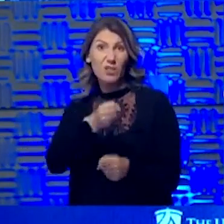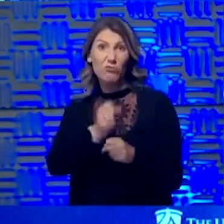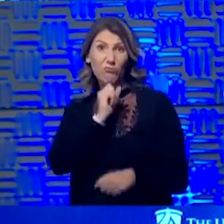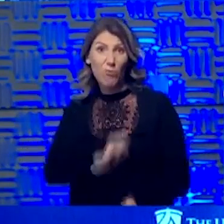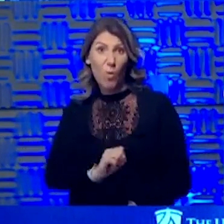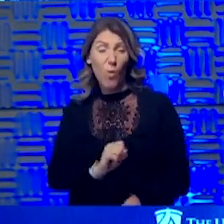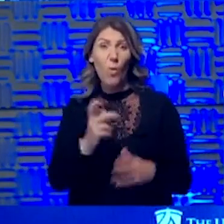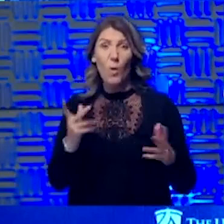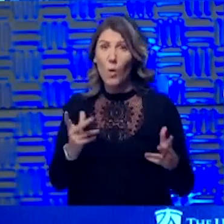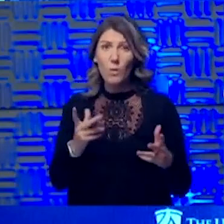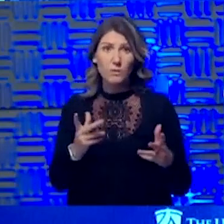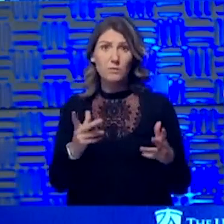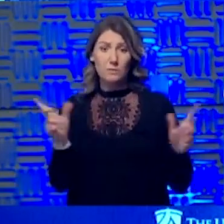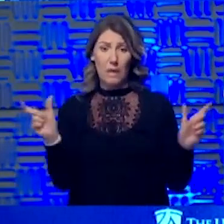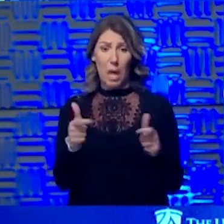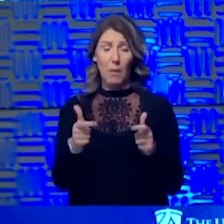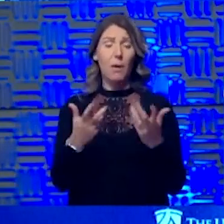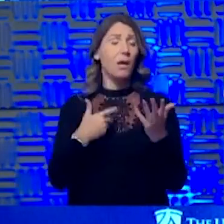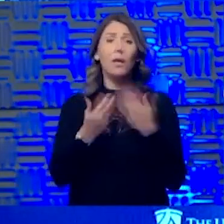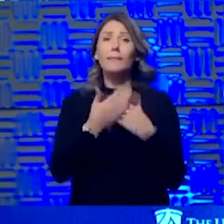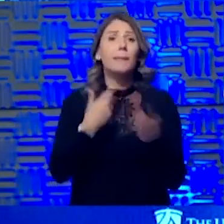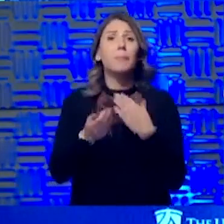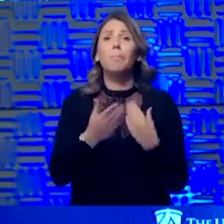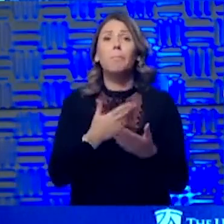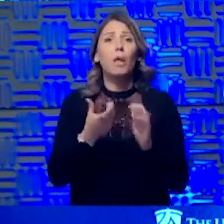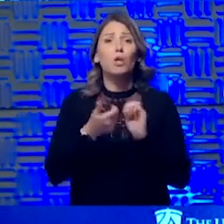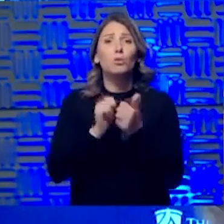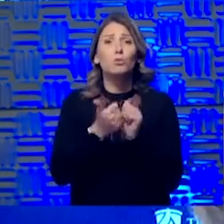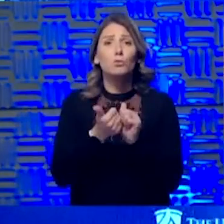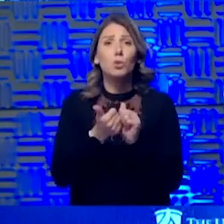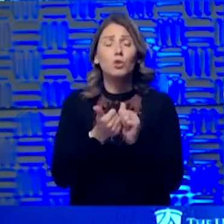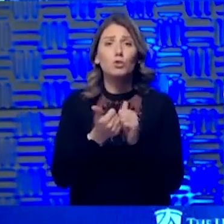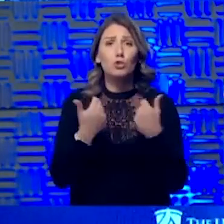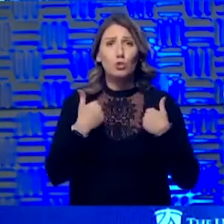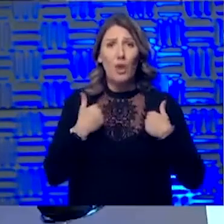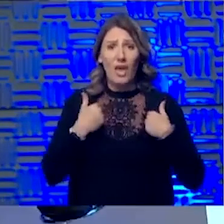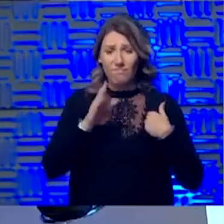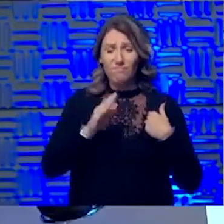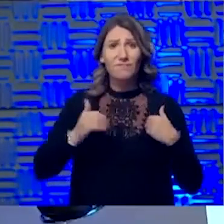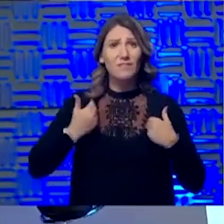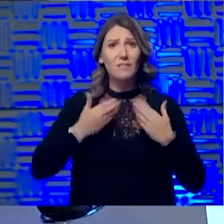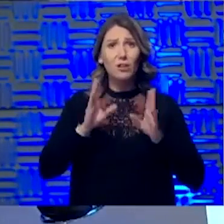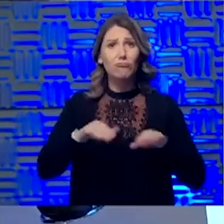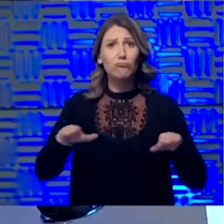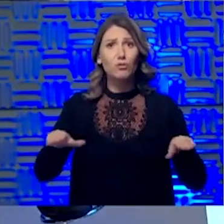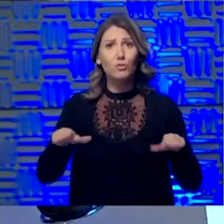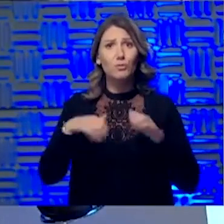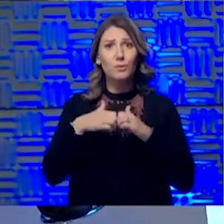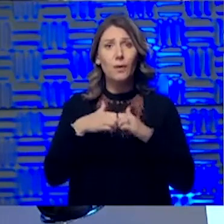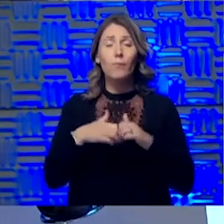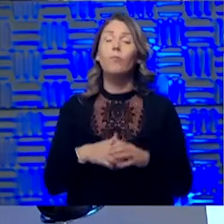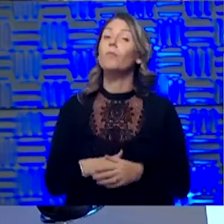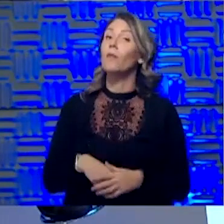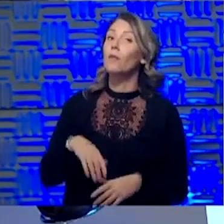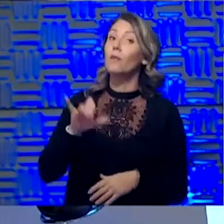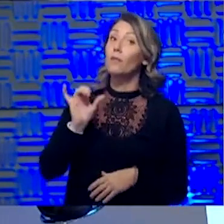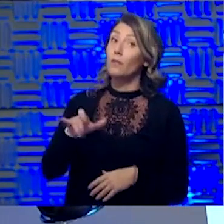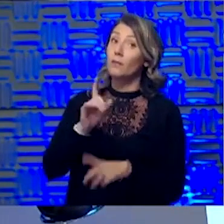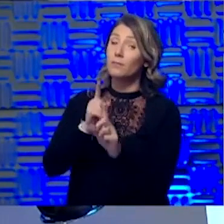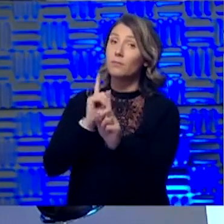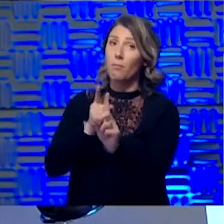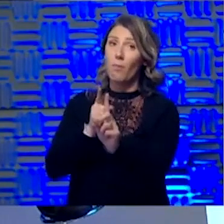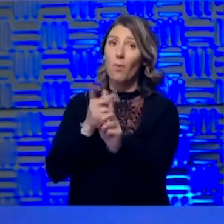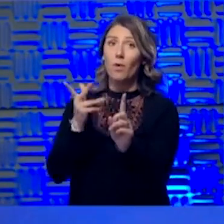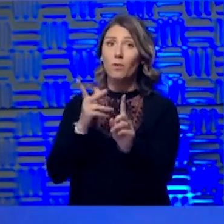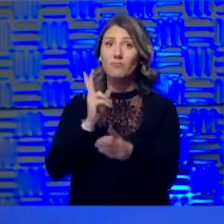water, polo. I don't care what it is. You got 5 and 7-year-olds together. Yeah, I think that's the thing. It's hard to really delineate